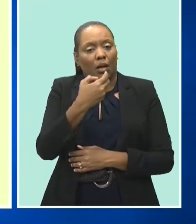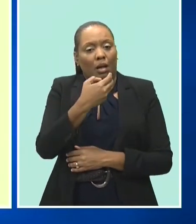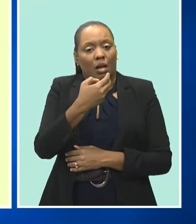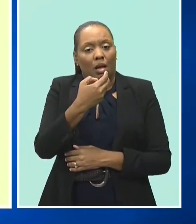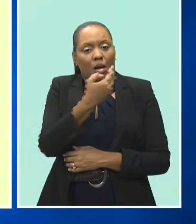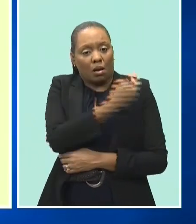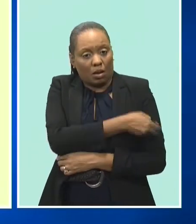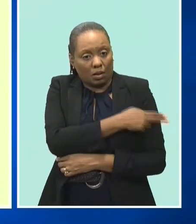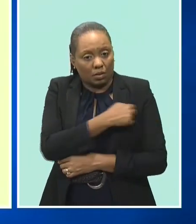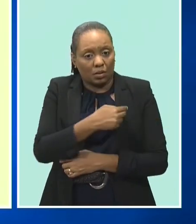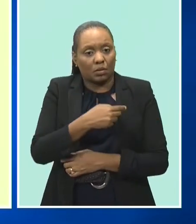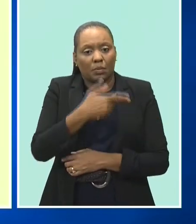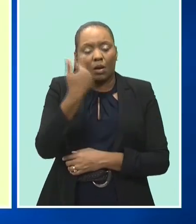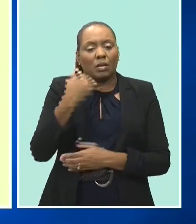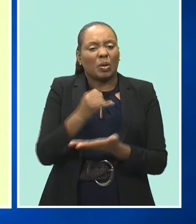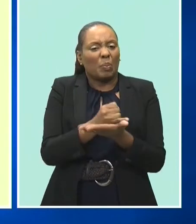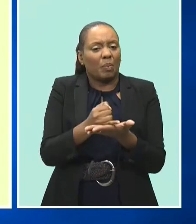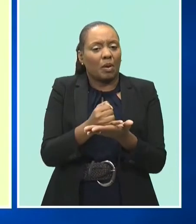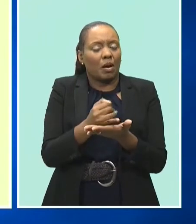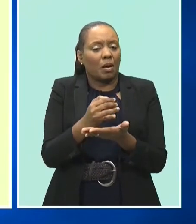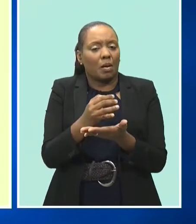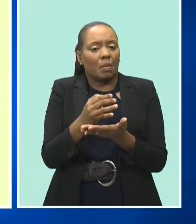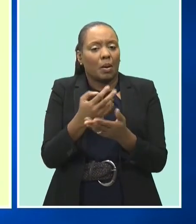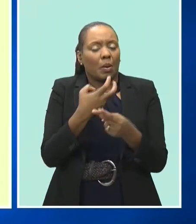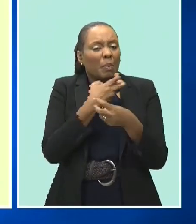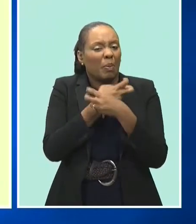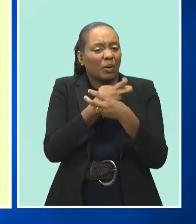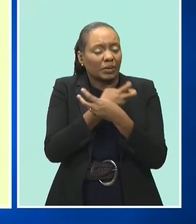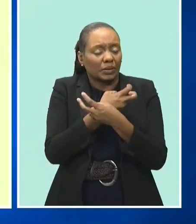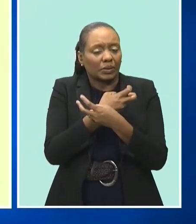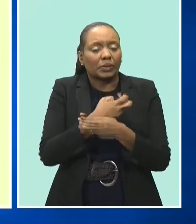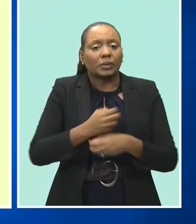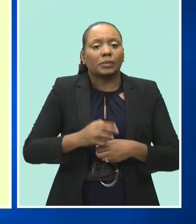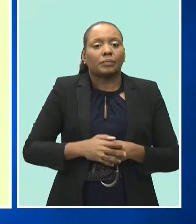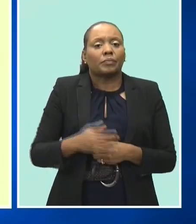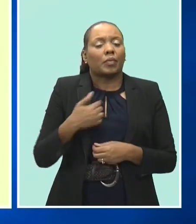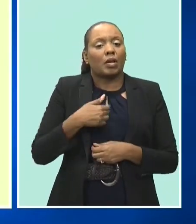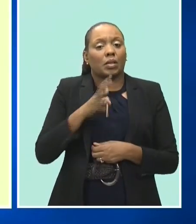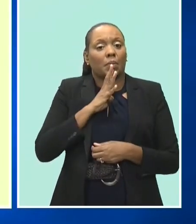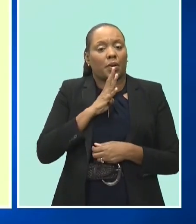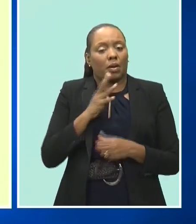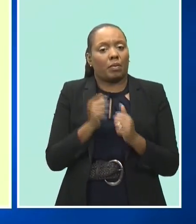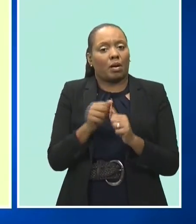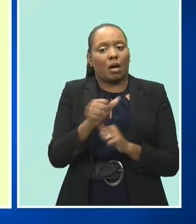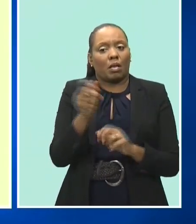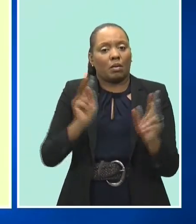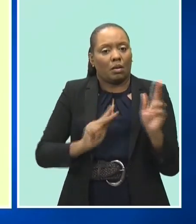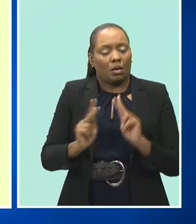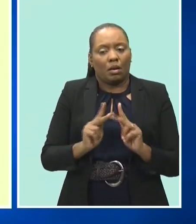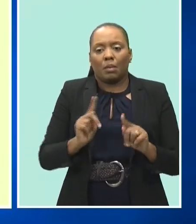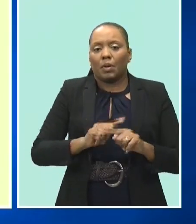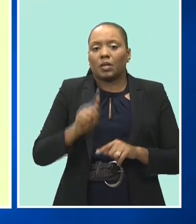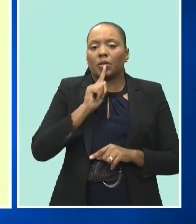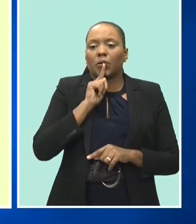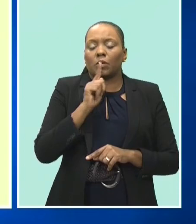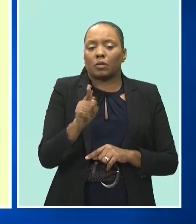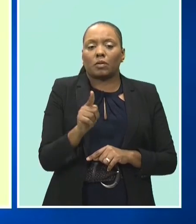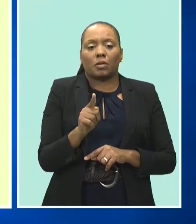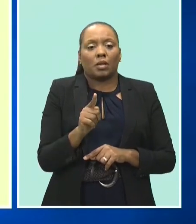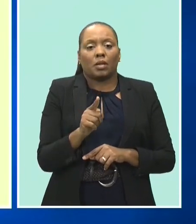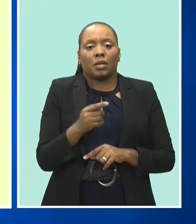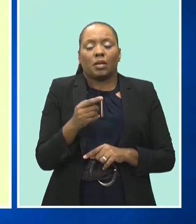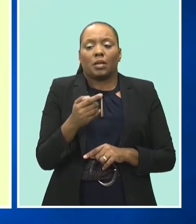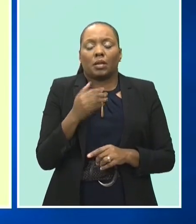talking to Chairman Howell and Troy this morning, and it's unfortunate that Barbados or the region does not have similar statistics because we